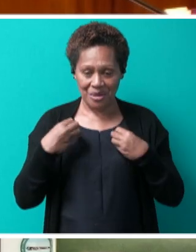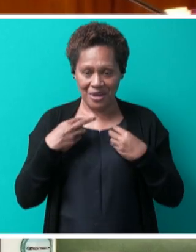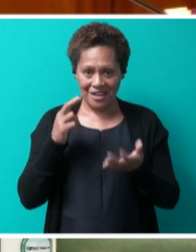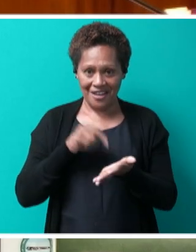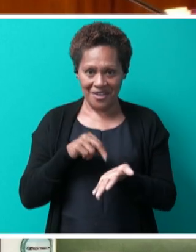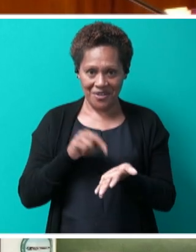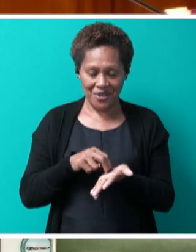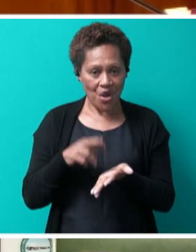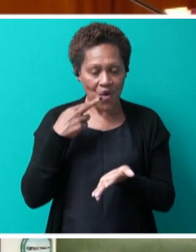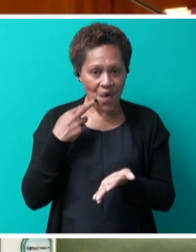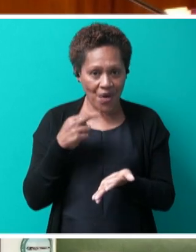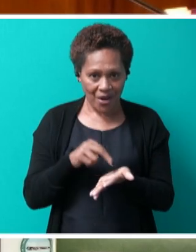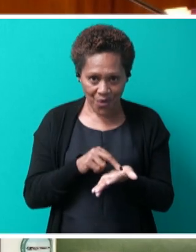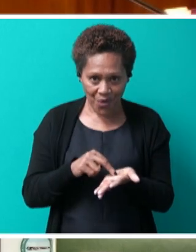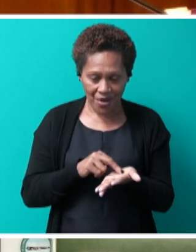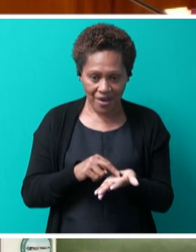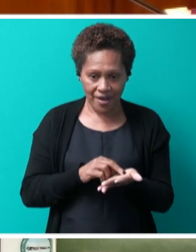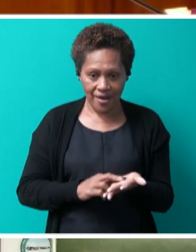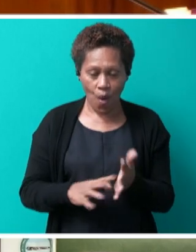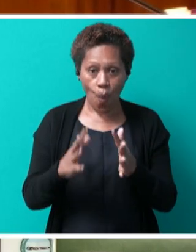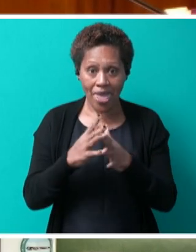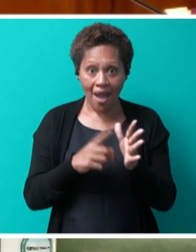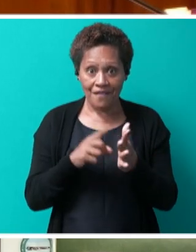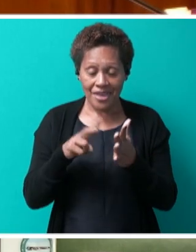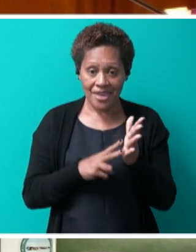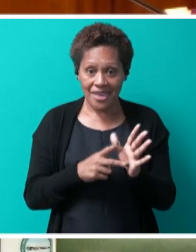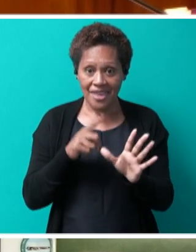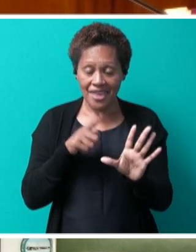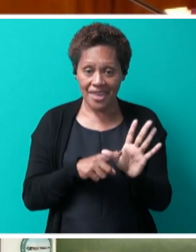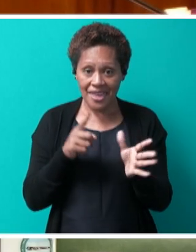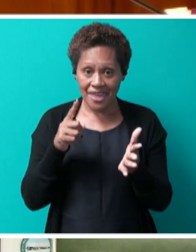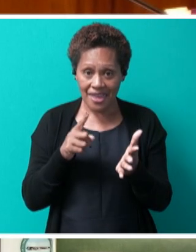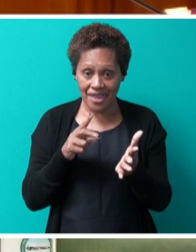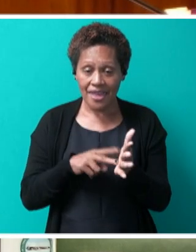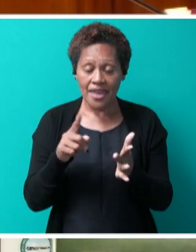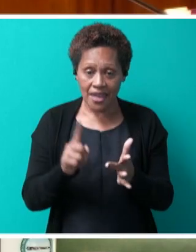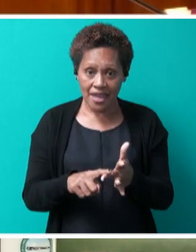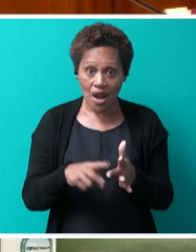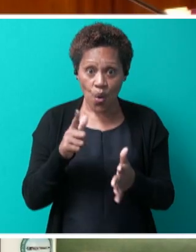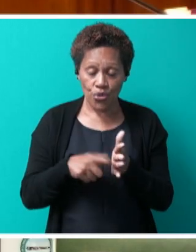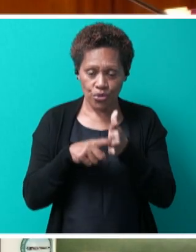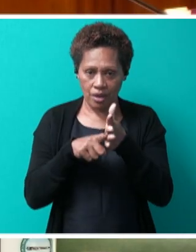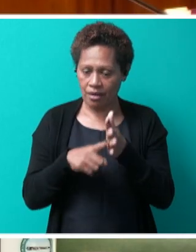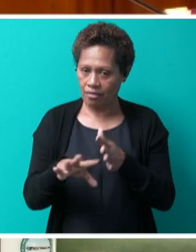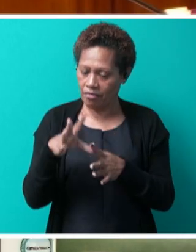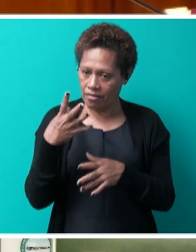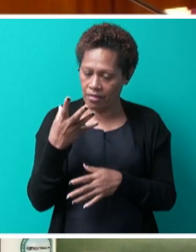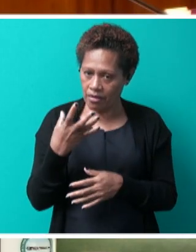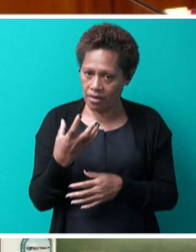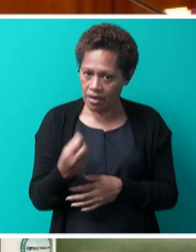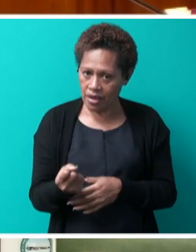recorded, while in Waiabi, 9 new businesses were registered alongside 35 e-profile